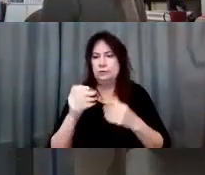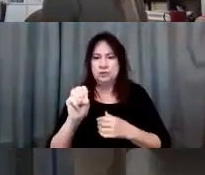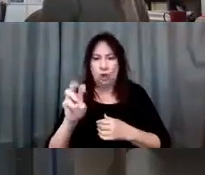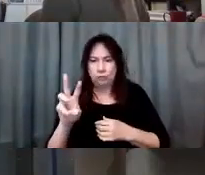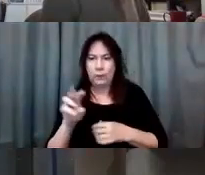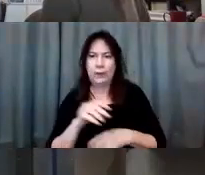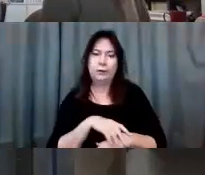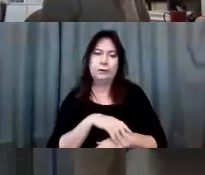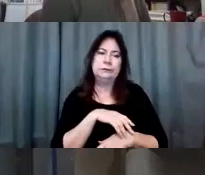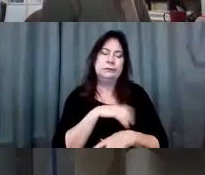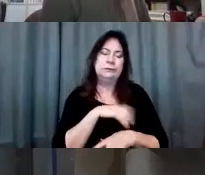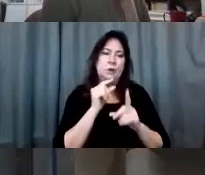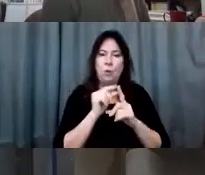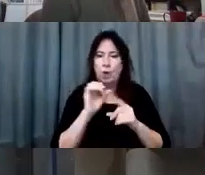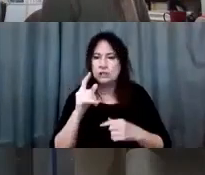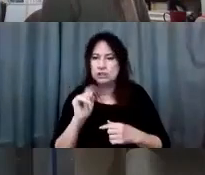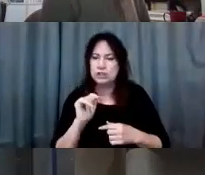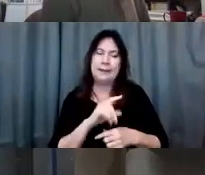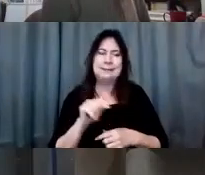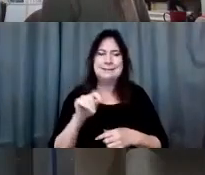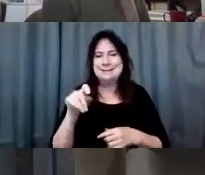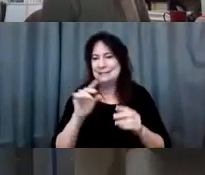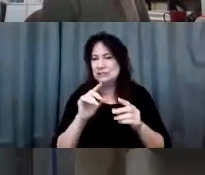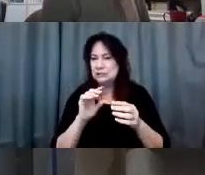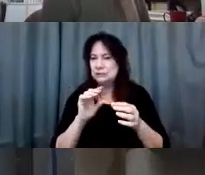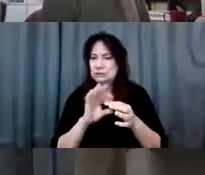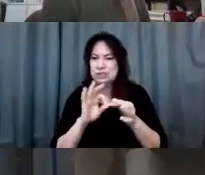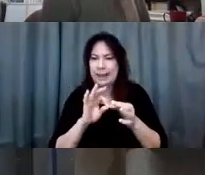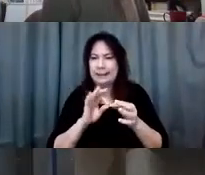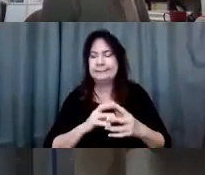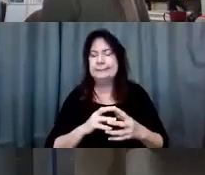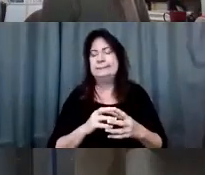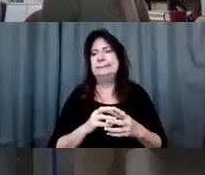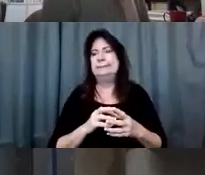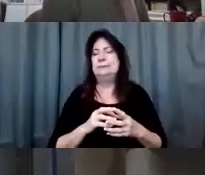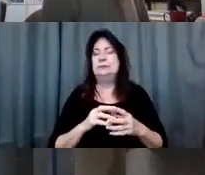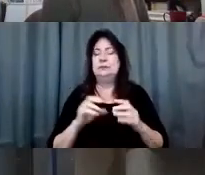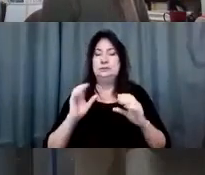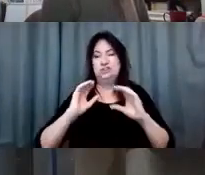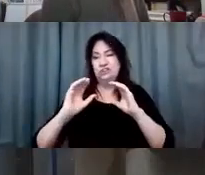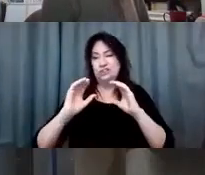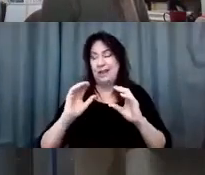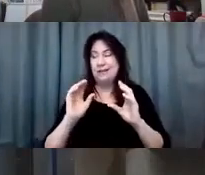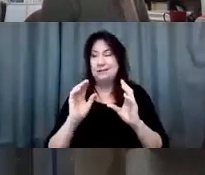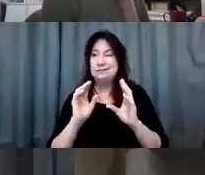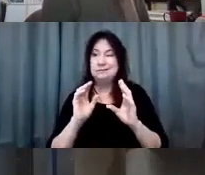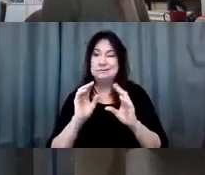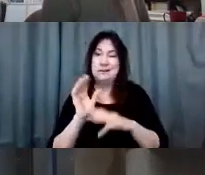word chats, you can do a text chats, you can schedule video meetings.